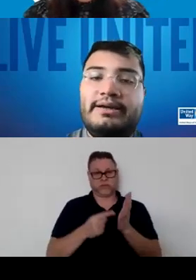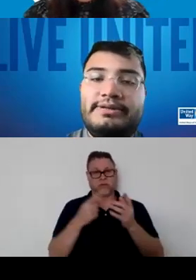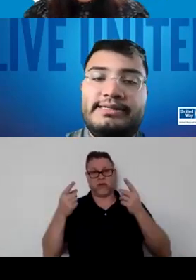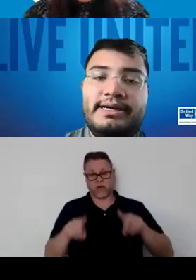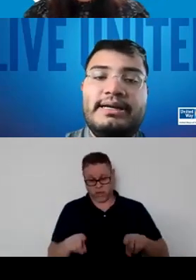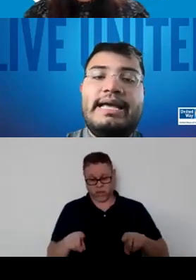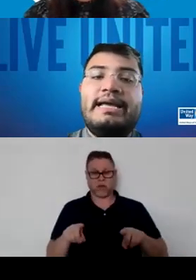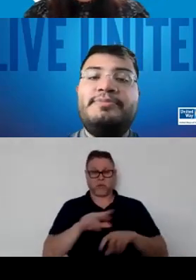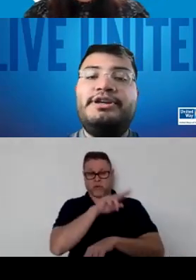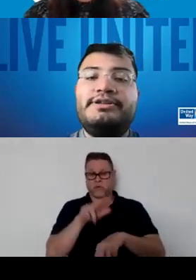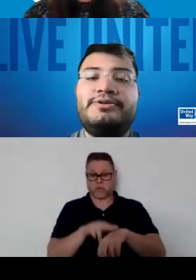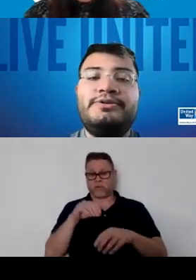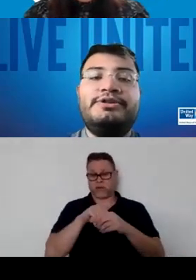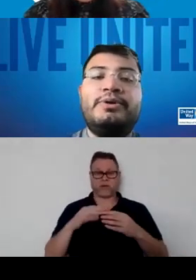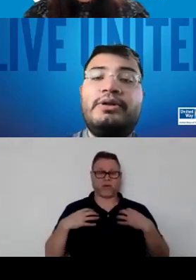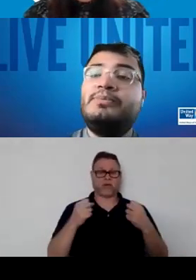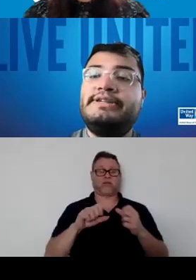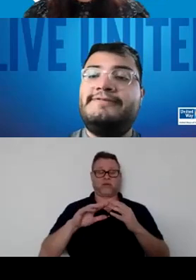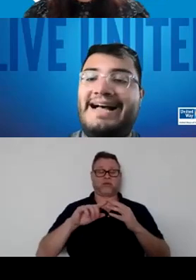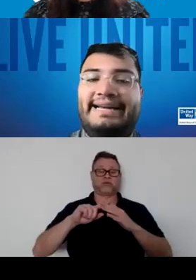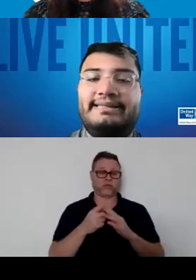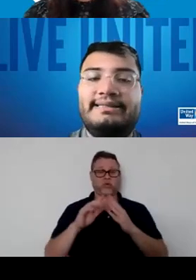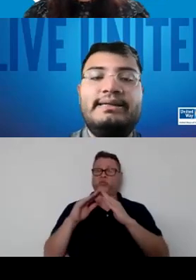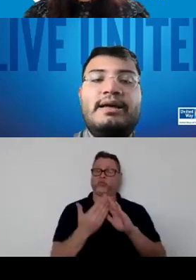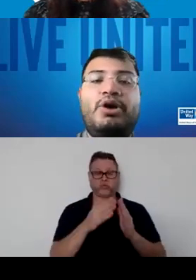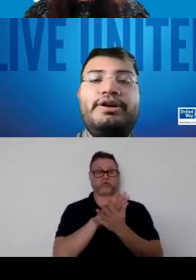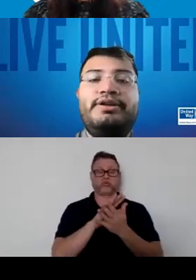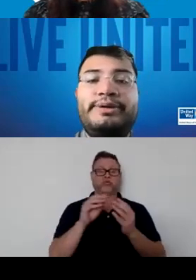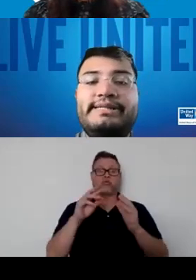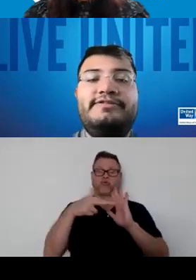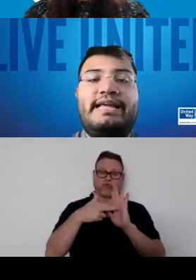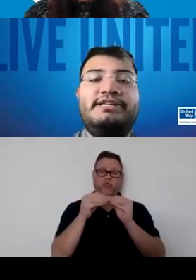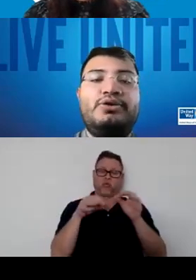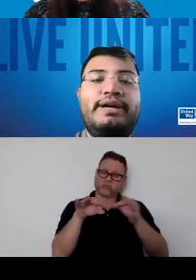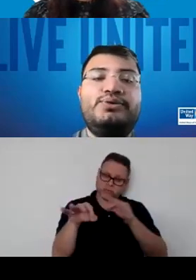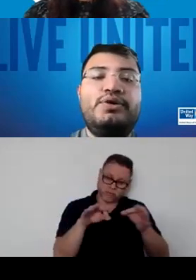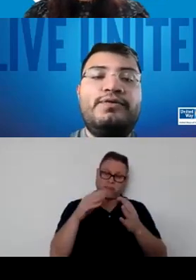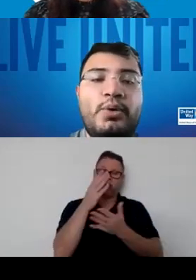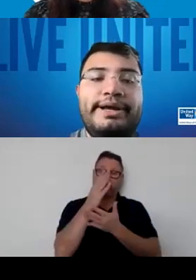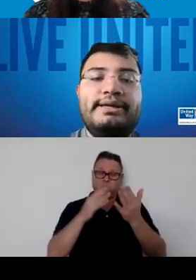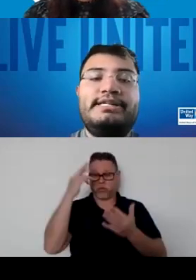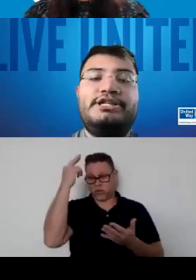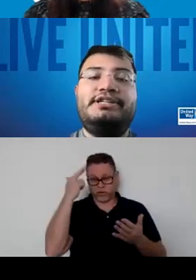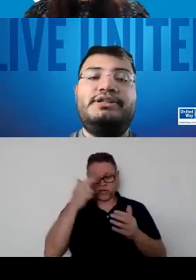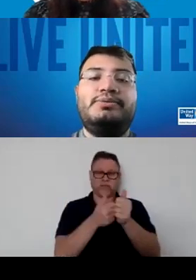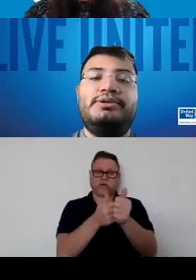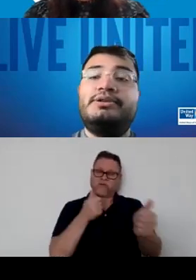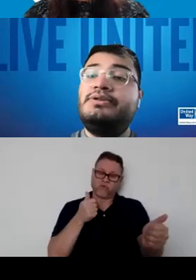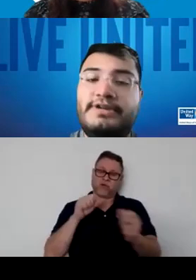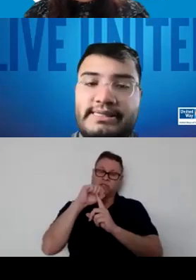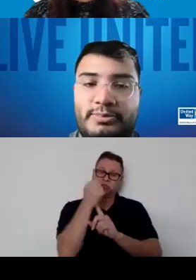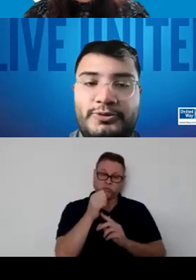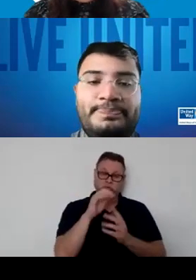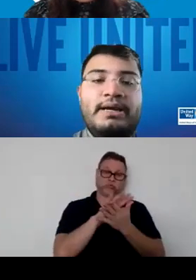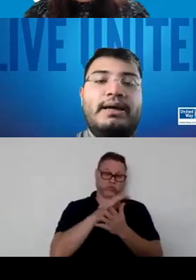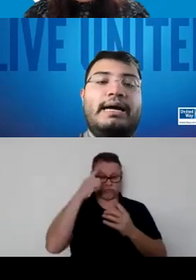organically in Healthy Start, in community schools, the role is more defined. Part of the reason for that is trying to avoid situations where schools,